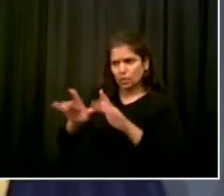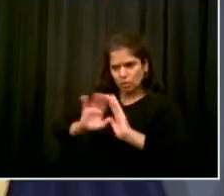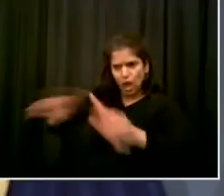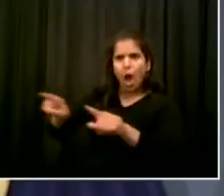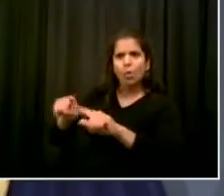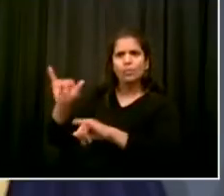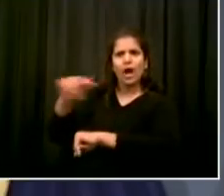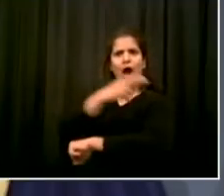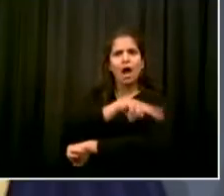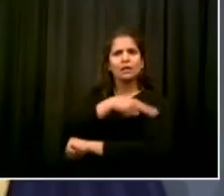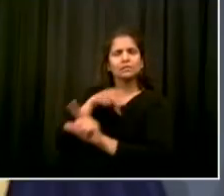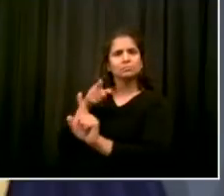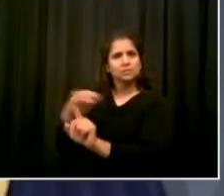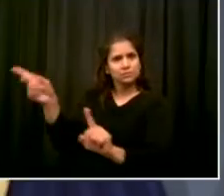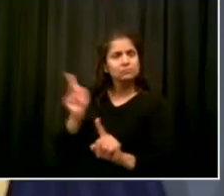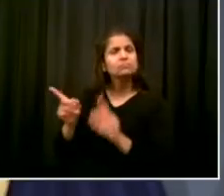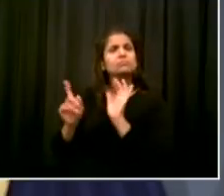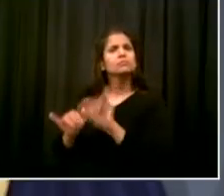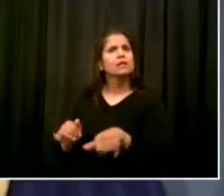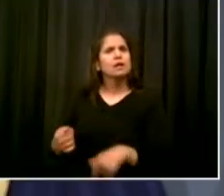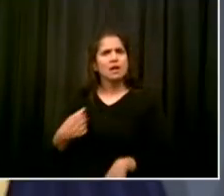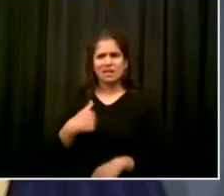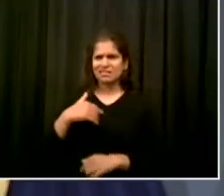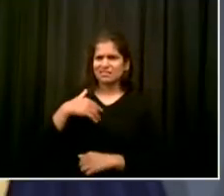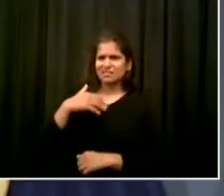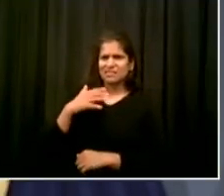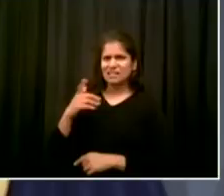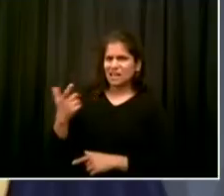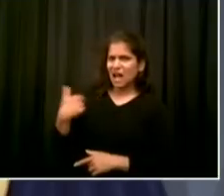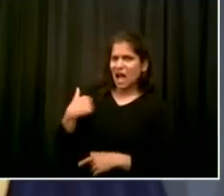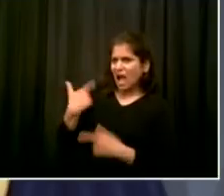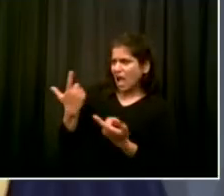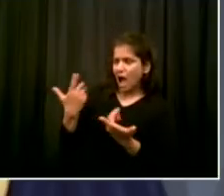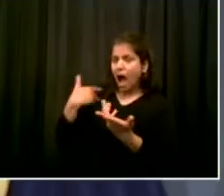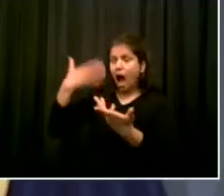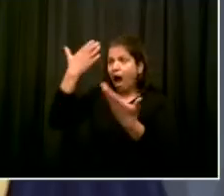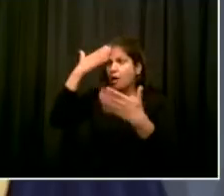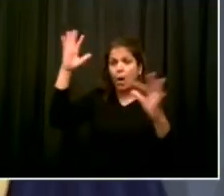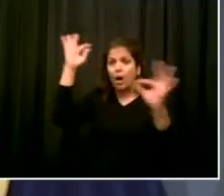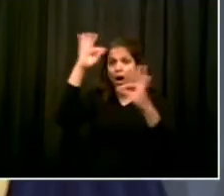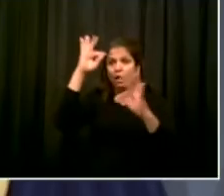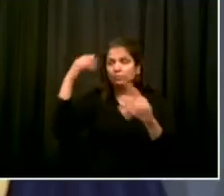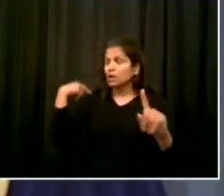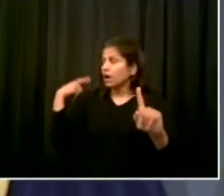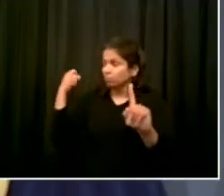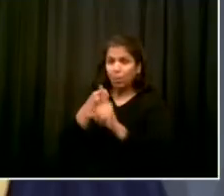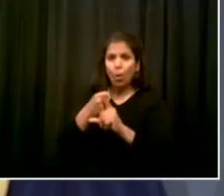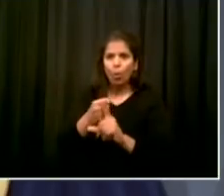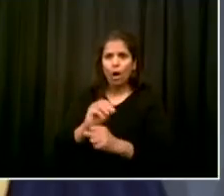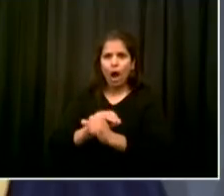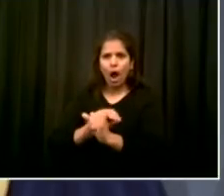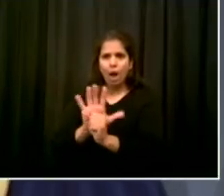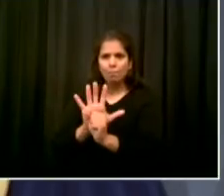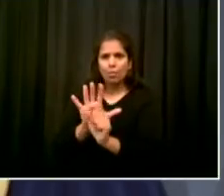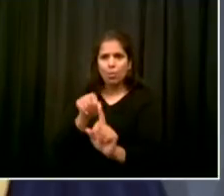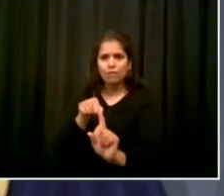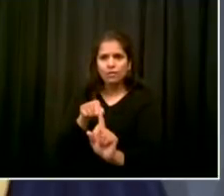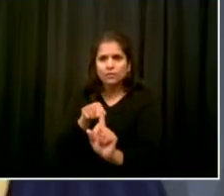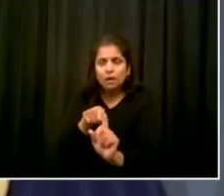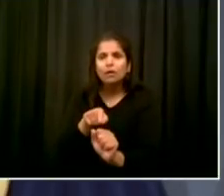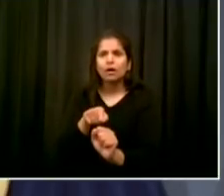with a situation where Elmhurst Hospital would be the epicenter within the epicenter. And it held because those investments have been